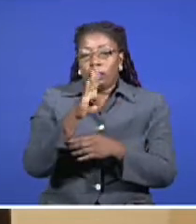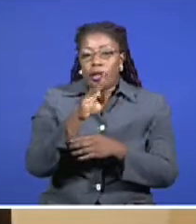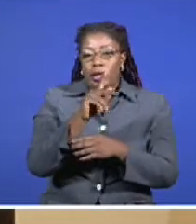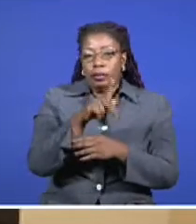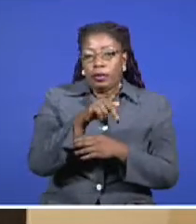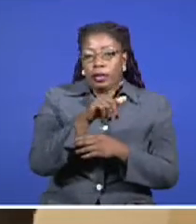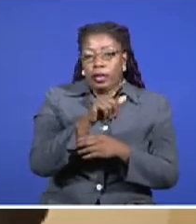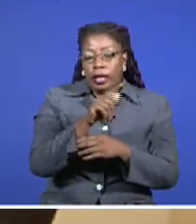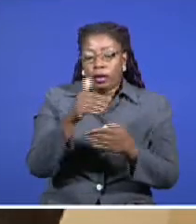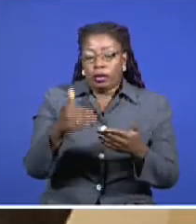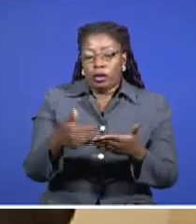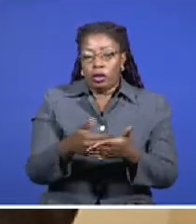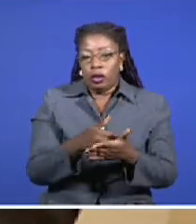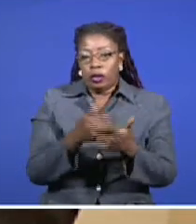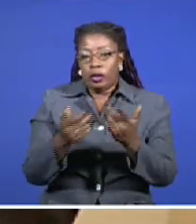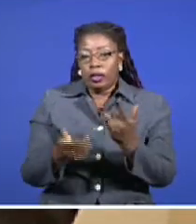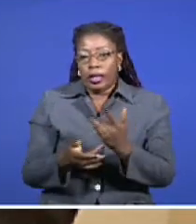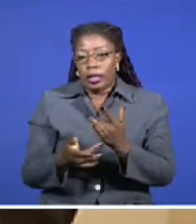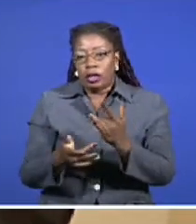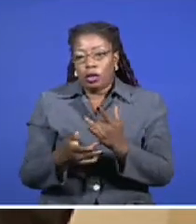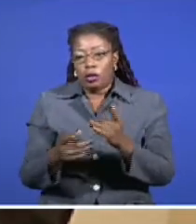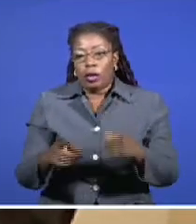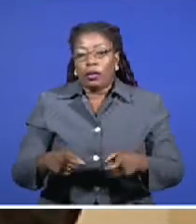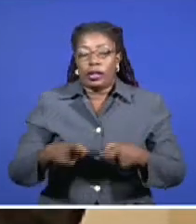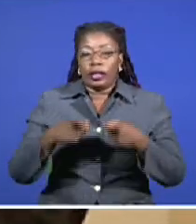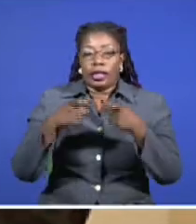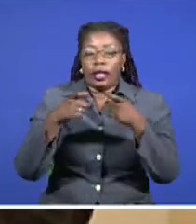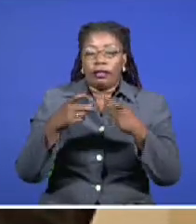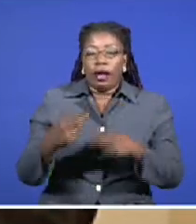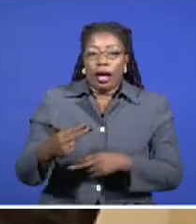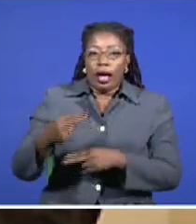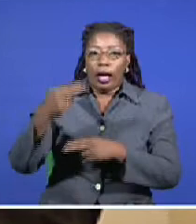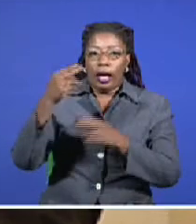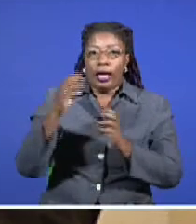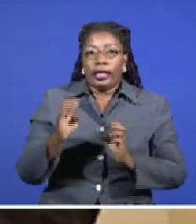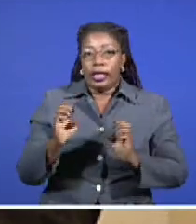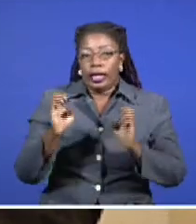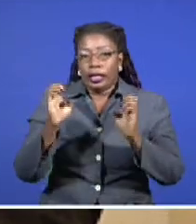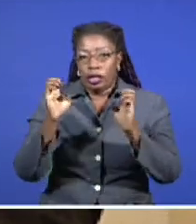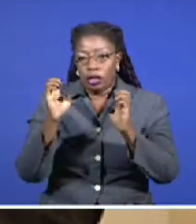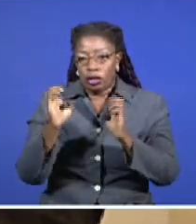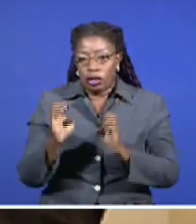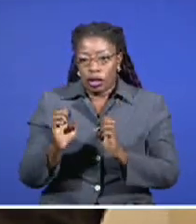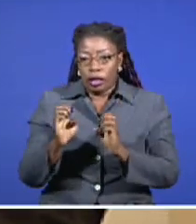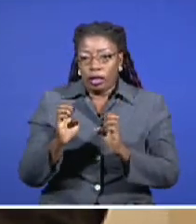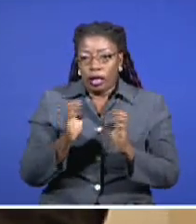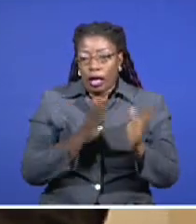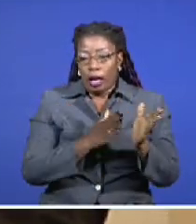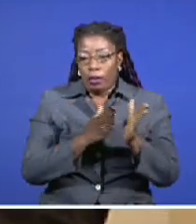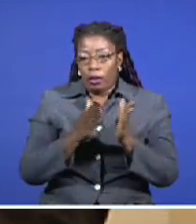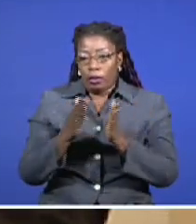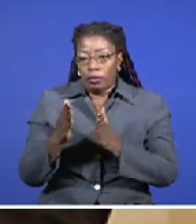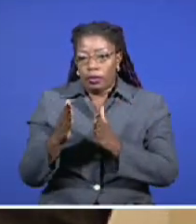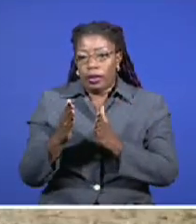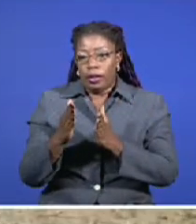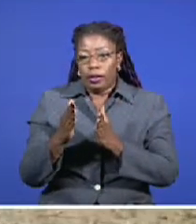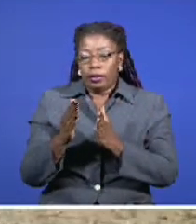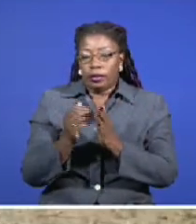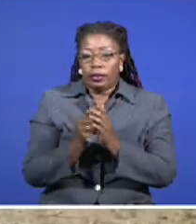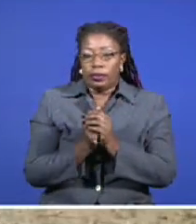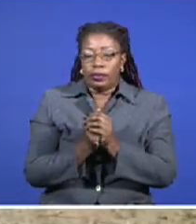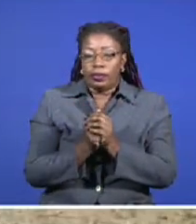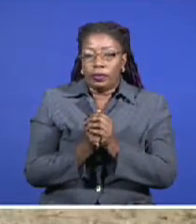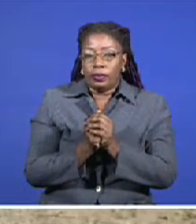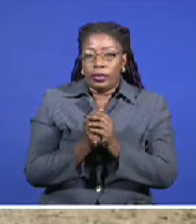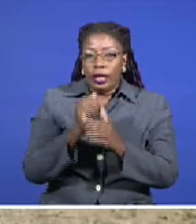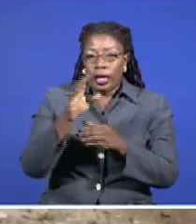but with newer technology, will provide higher energy conservation and efficiencies when compared with existing assets. In